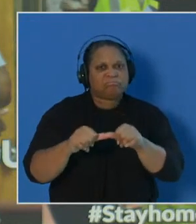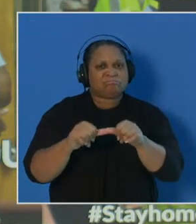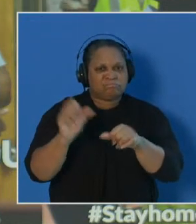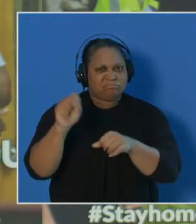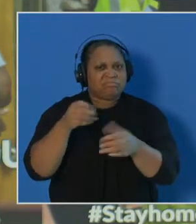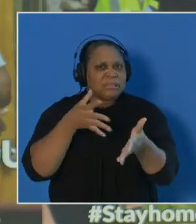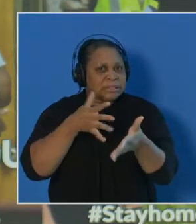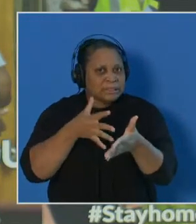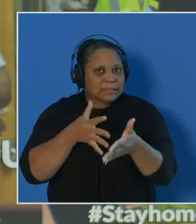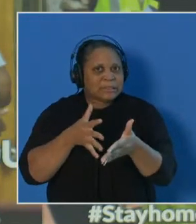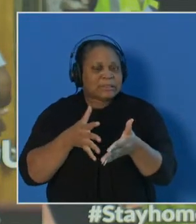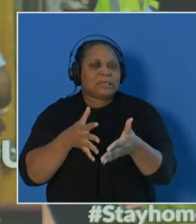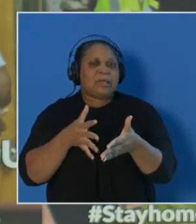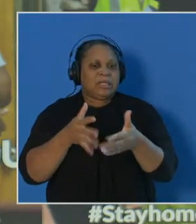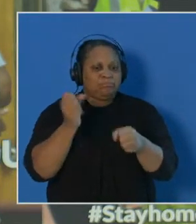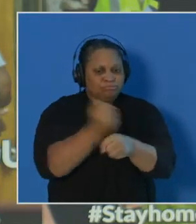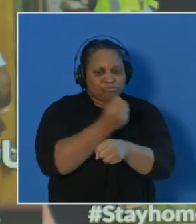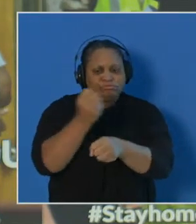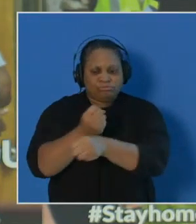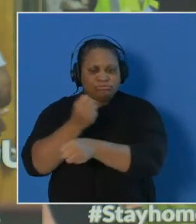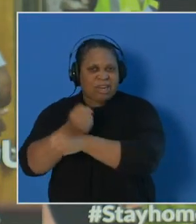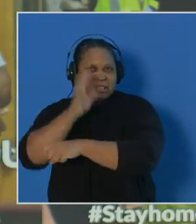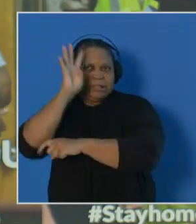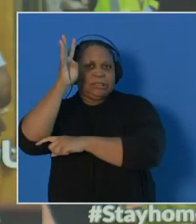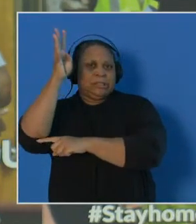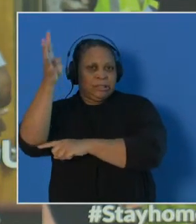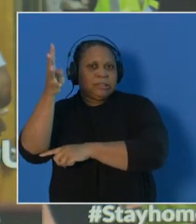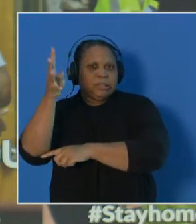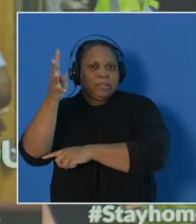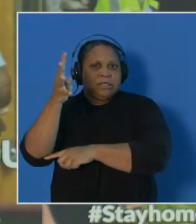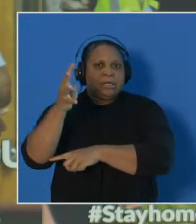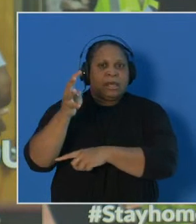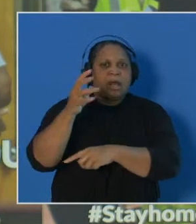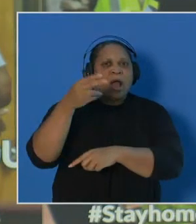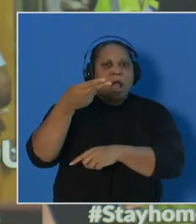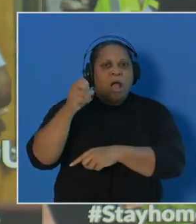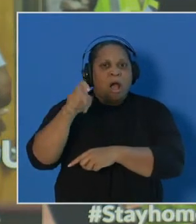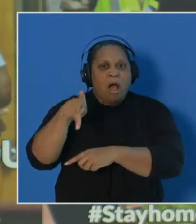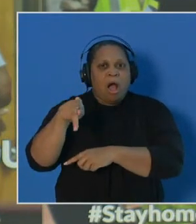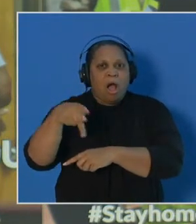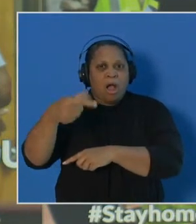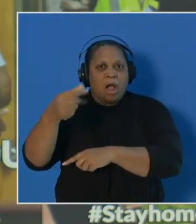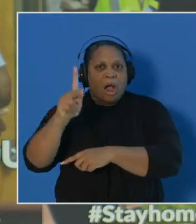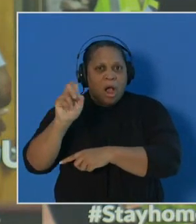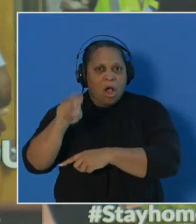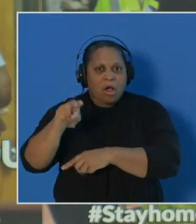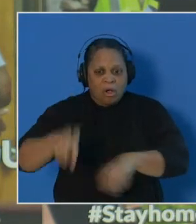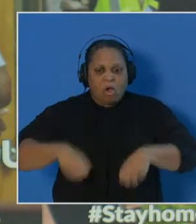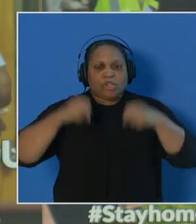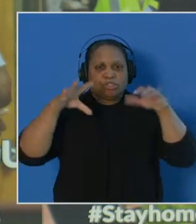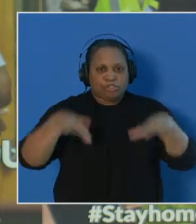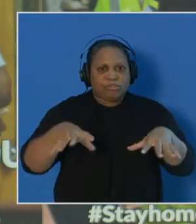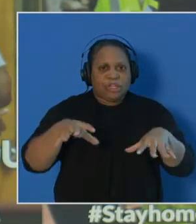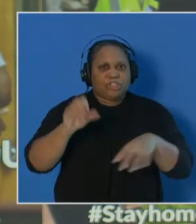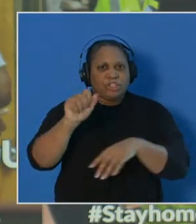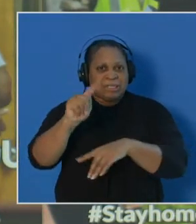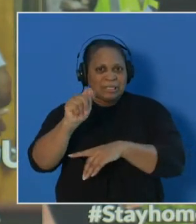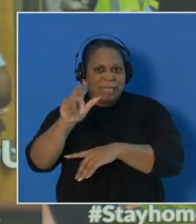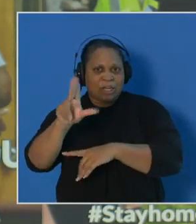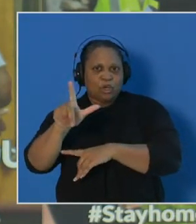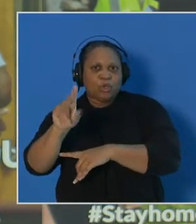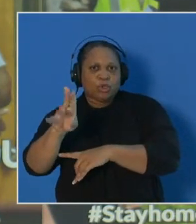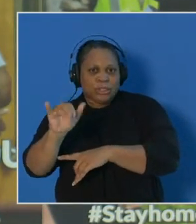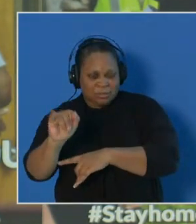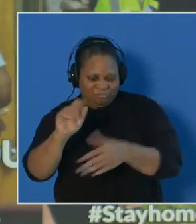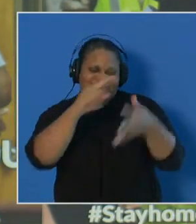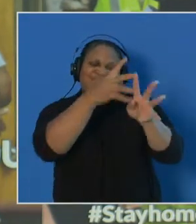the successful restart strategies of Hong Kong, Australia, St. Lucia, Bahamas, New Zealand, Cyprus, and